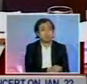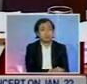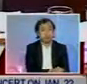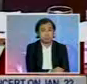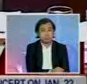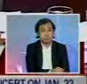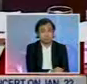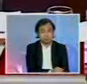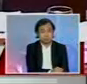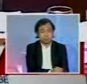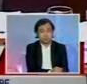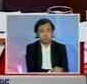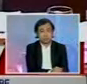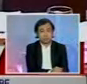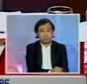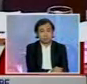Okay.